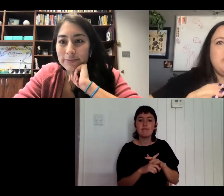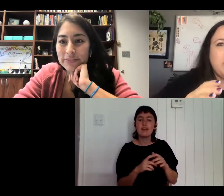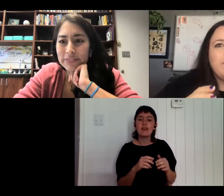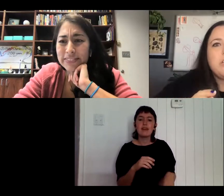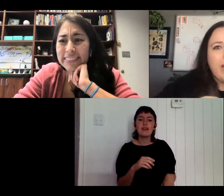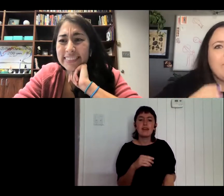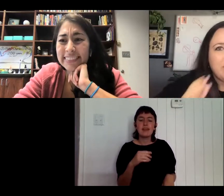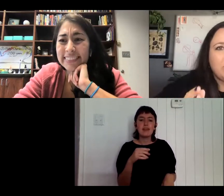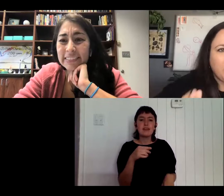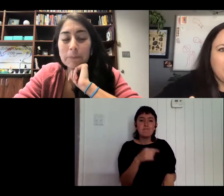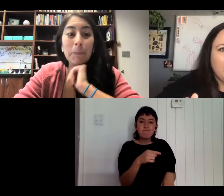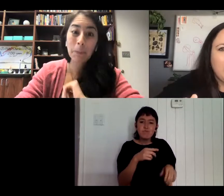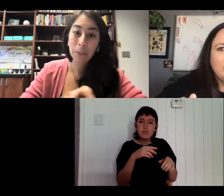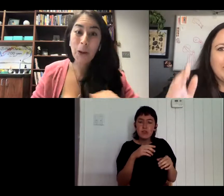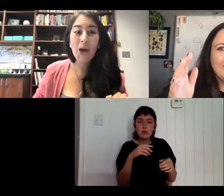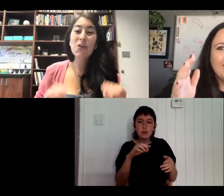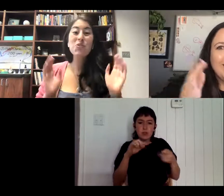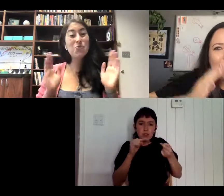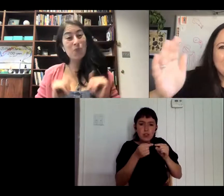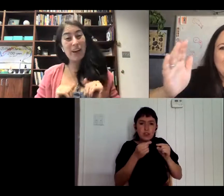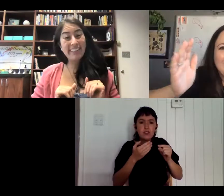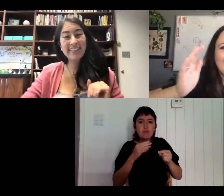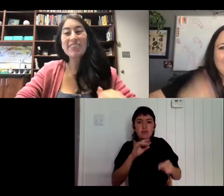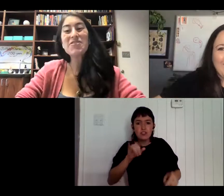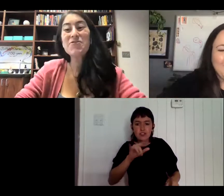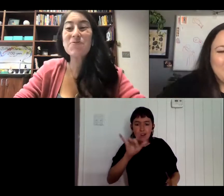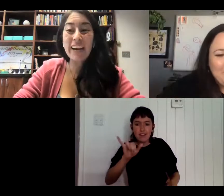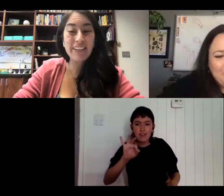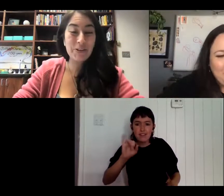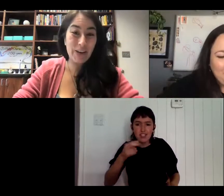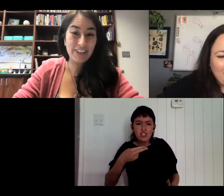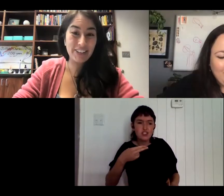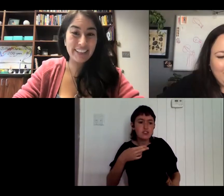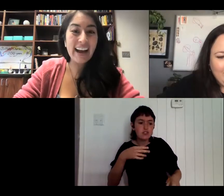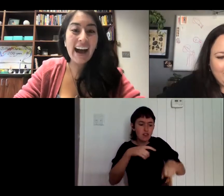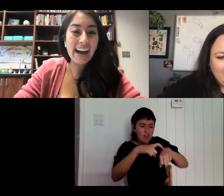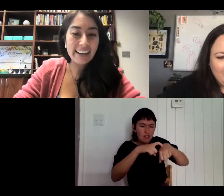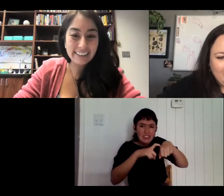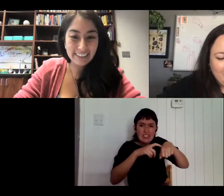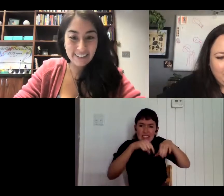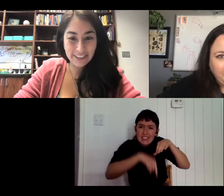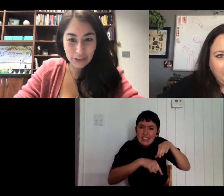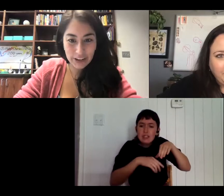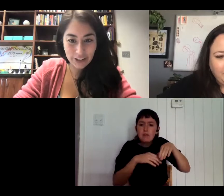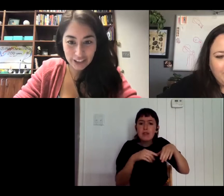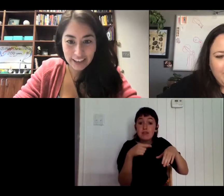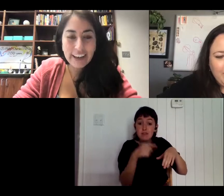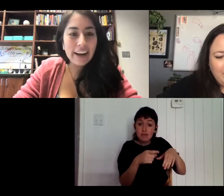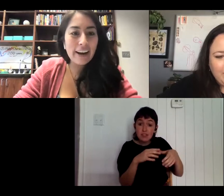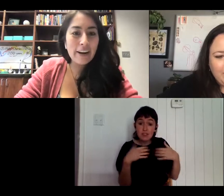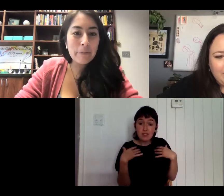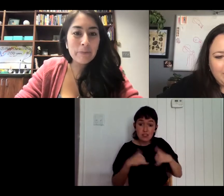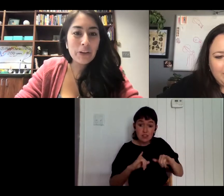injure a jellyfish and have it still recover? Great. Great question. I love this question.